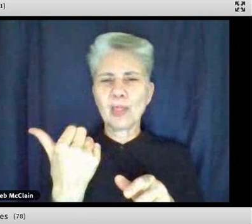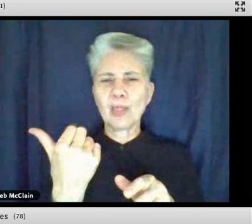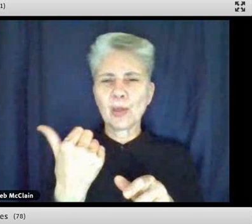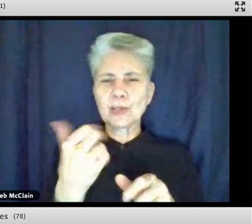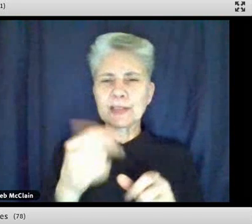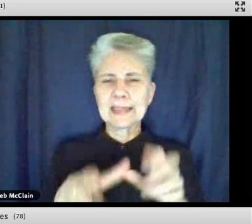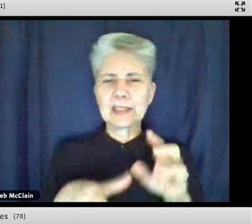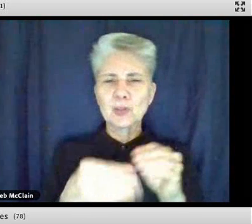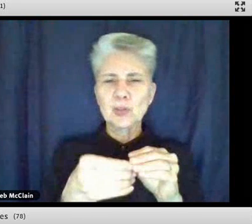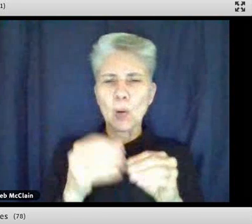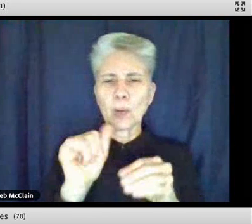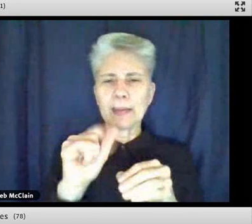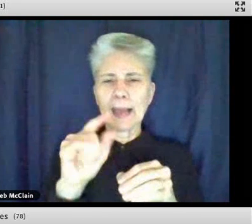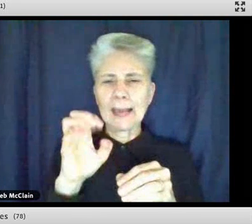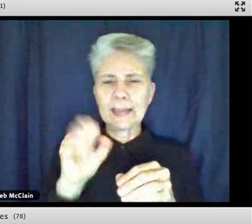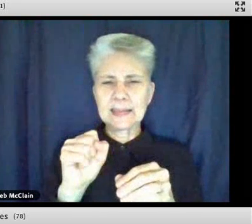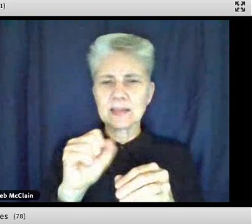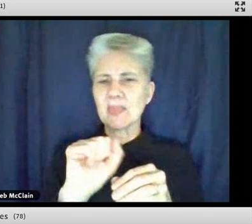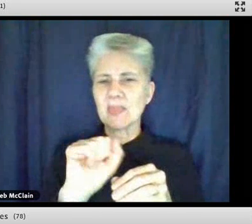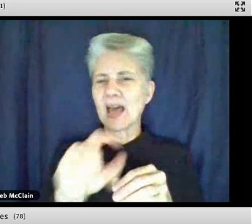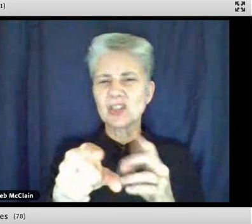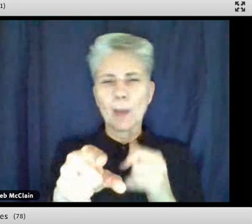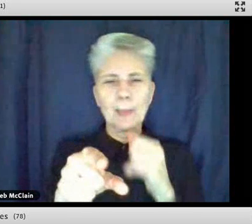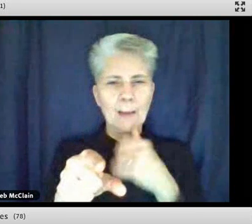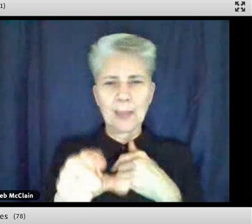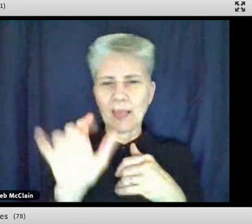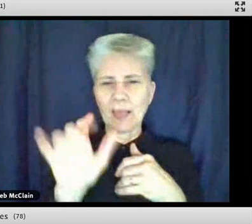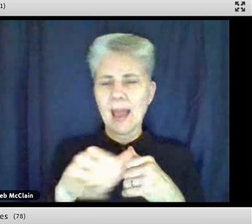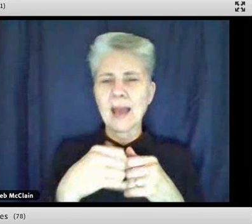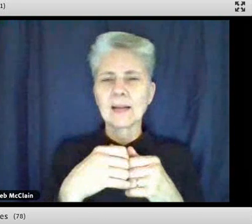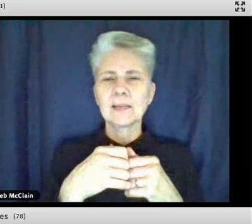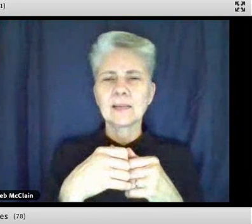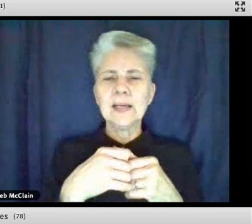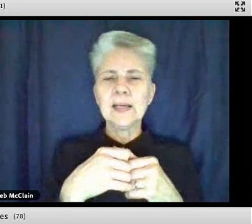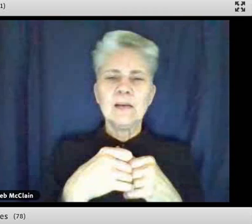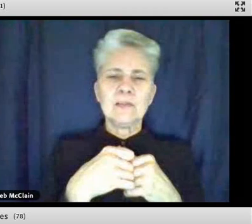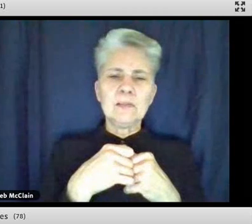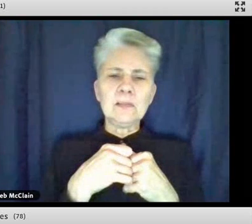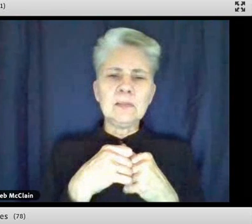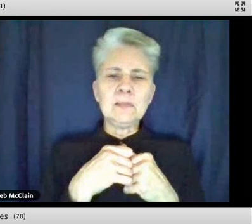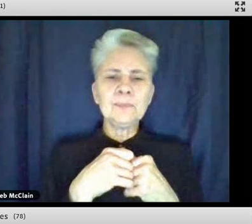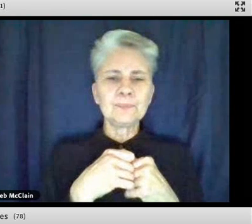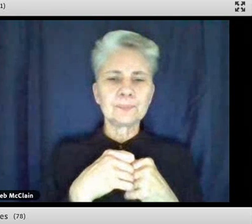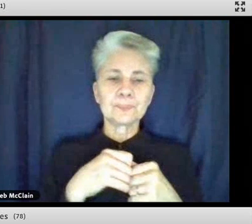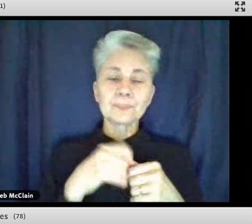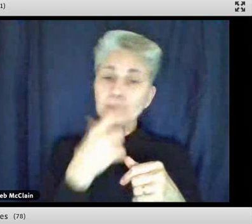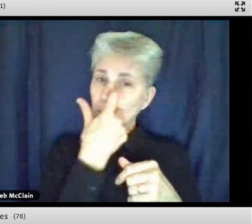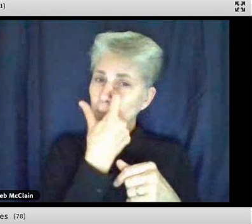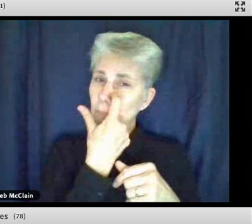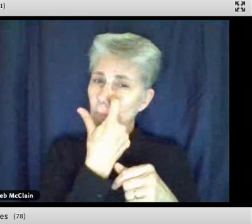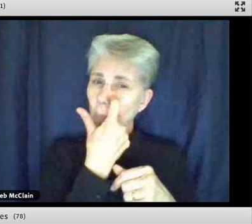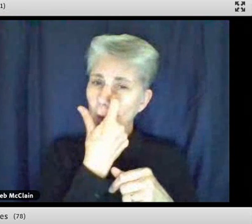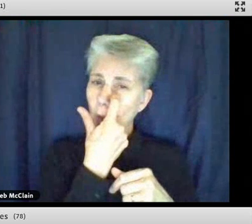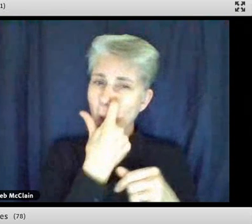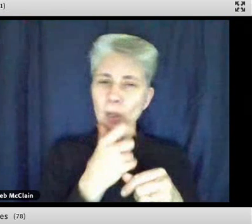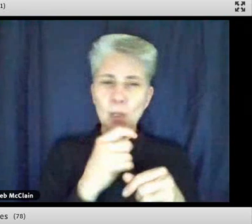that's not me. Let me click on it again. So you can actually drill down to exactly where you want to be, kind of like you could with the Florida